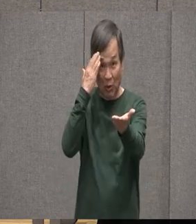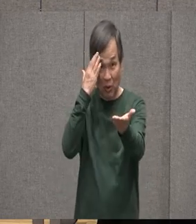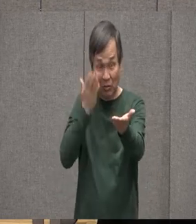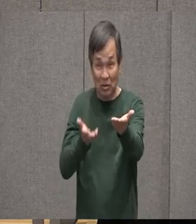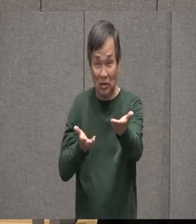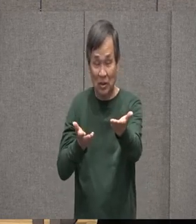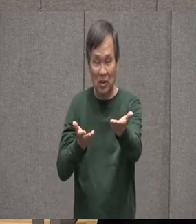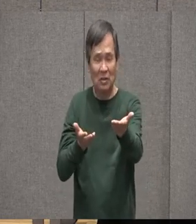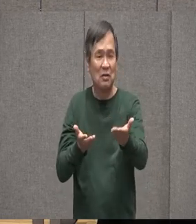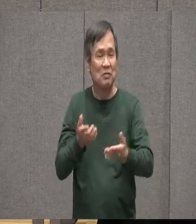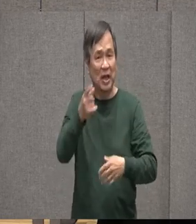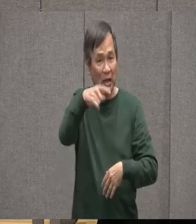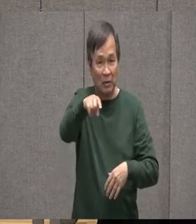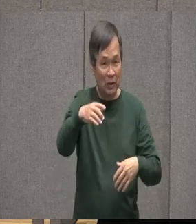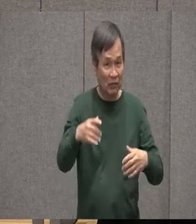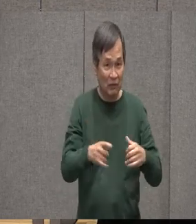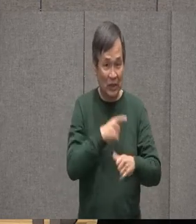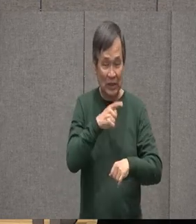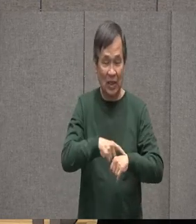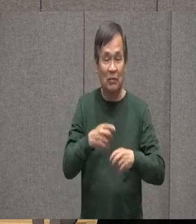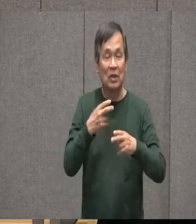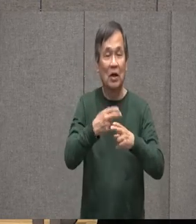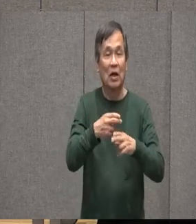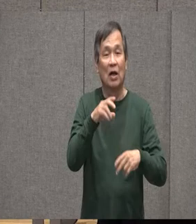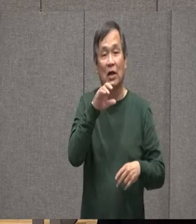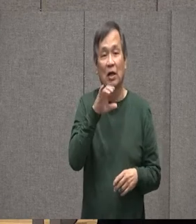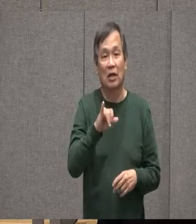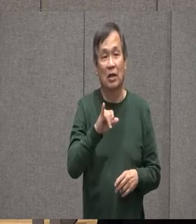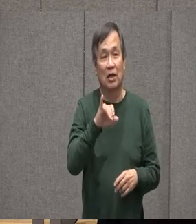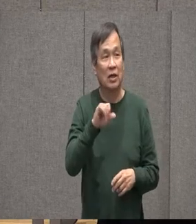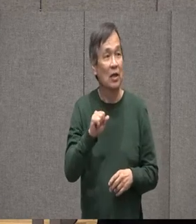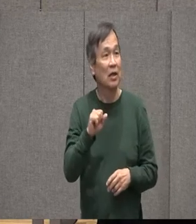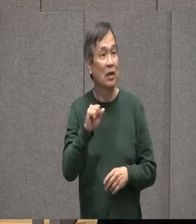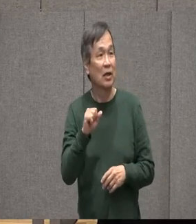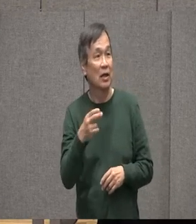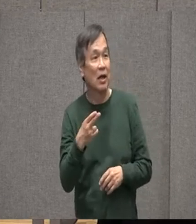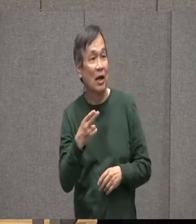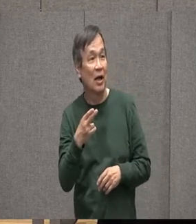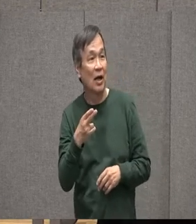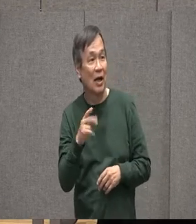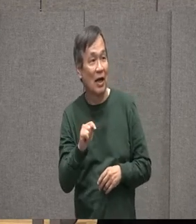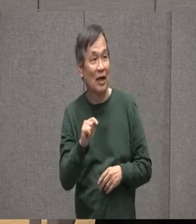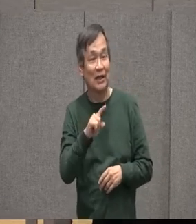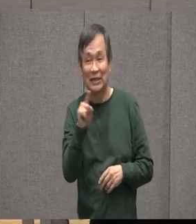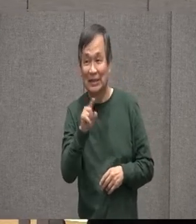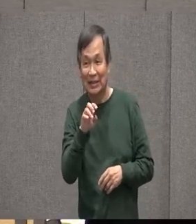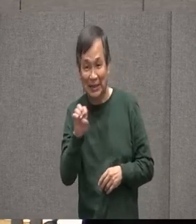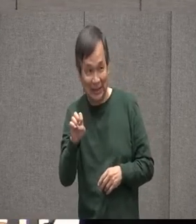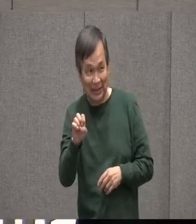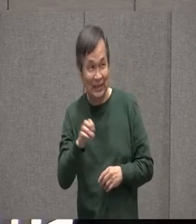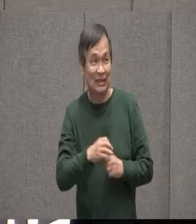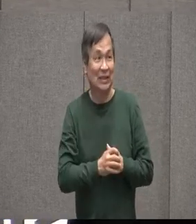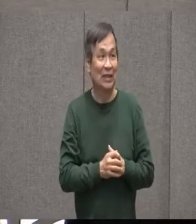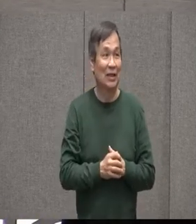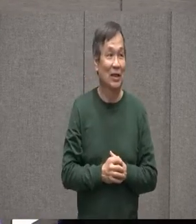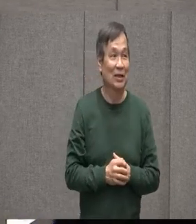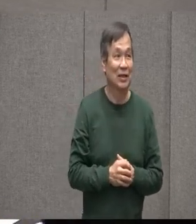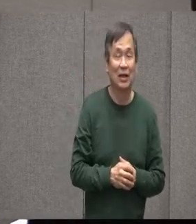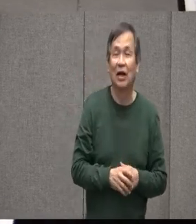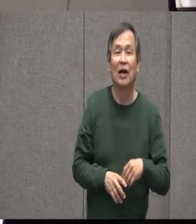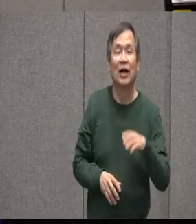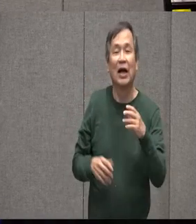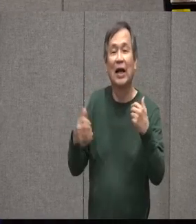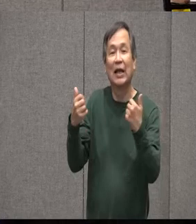with, maybe or maybe not. It's called Yahtzee. You can buy this game at the store, or you can